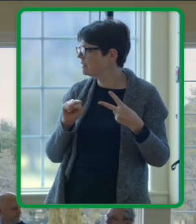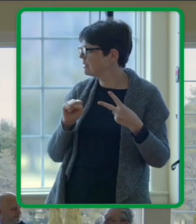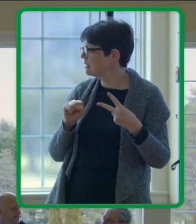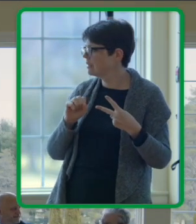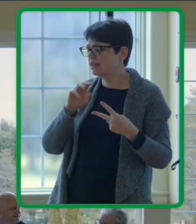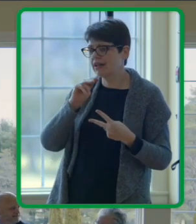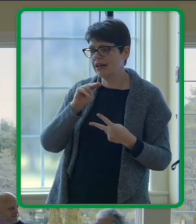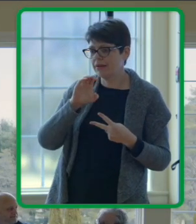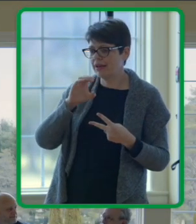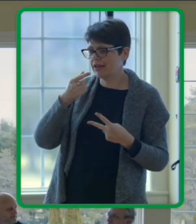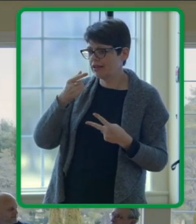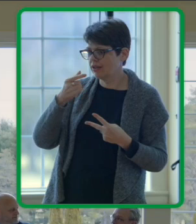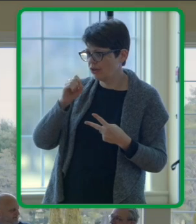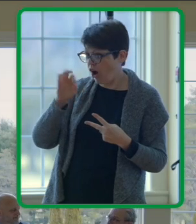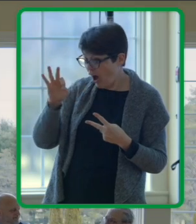McGough,